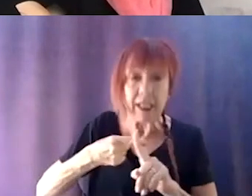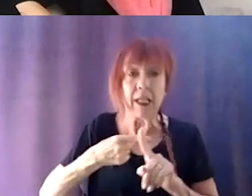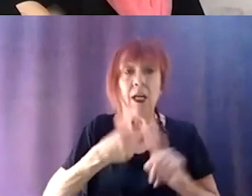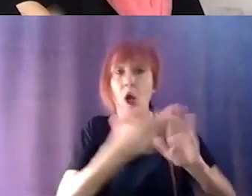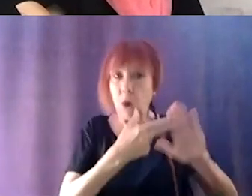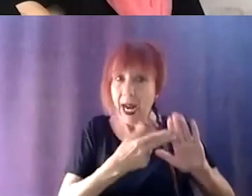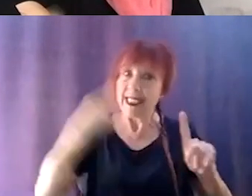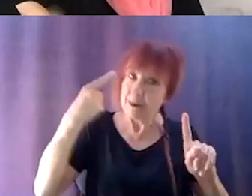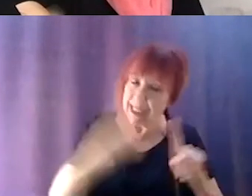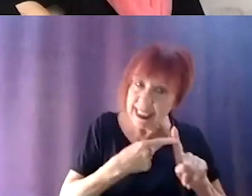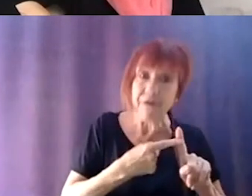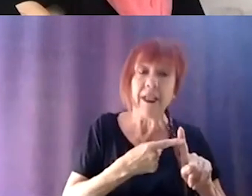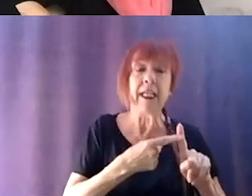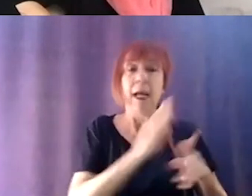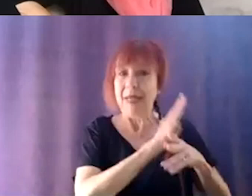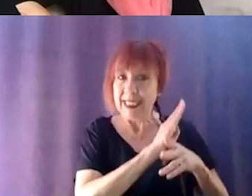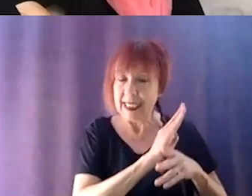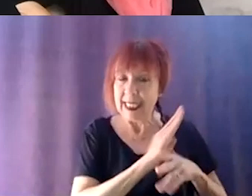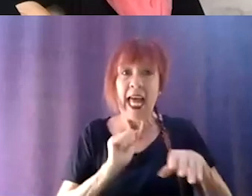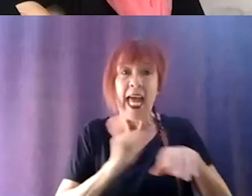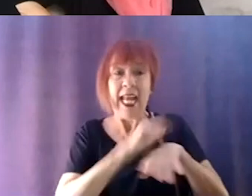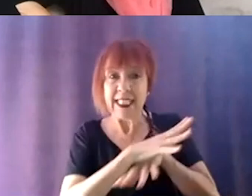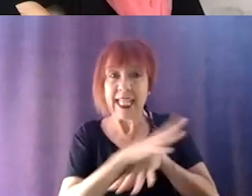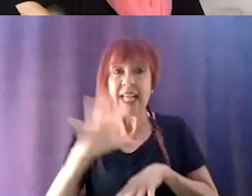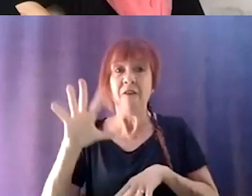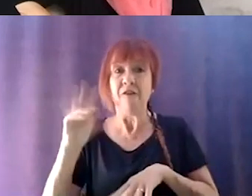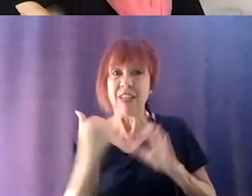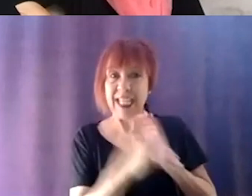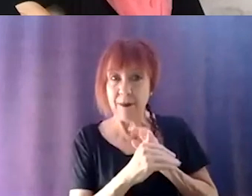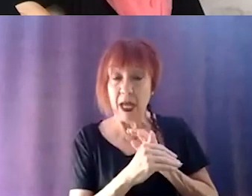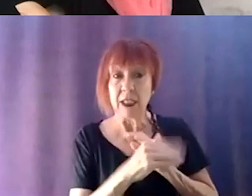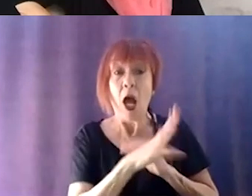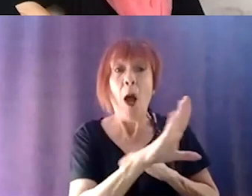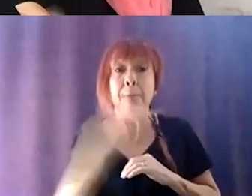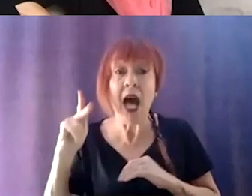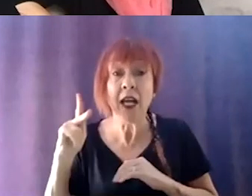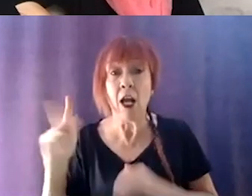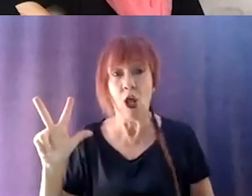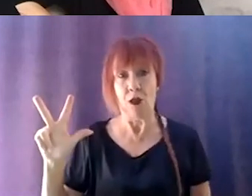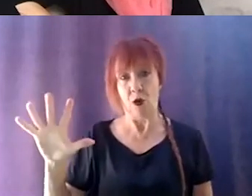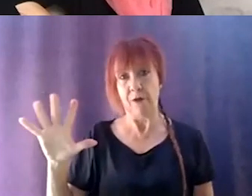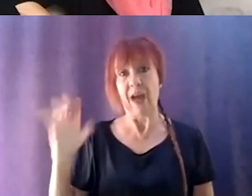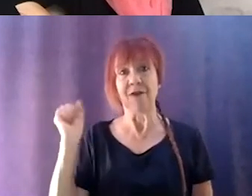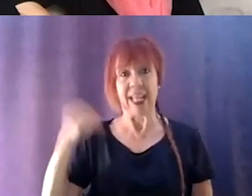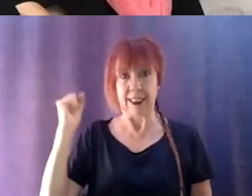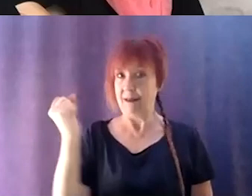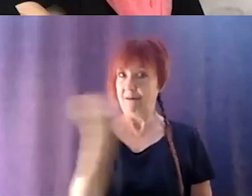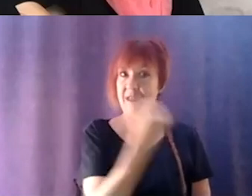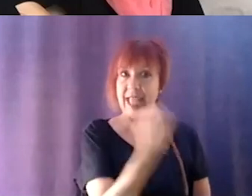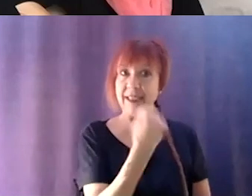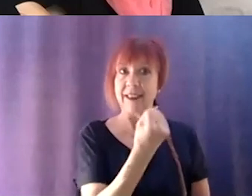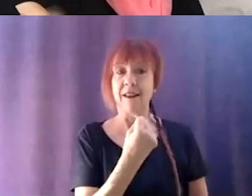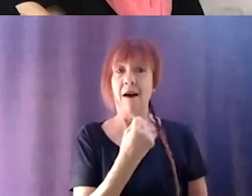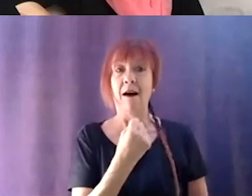and commercials, I sent 50 emails and I got 35 yeses right off the bat. Now, many people would see that and